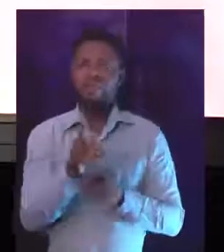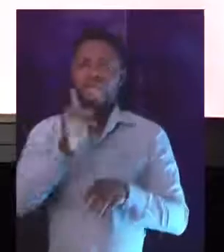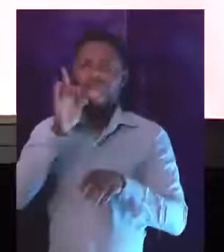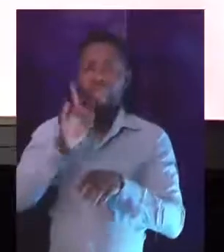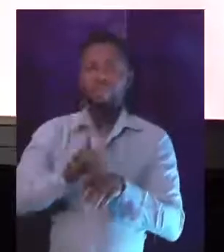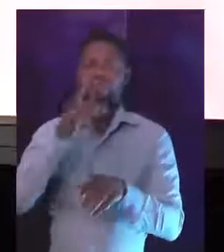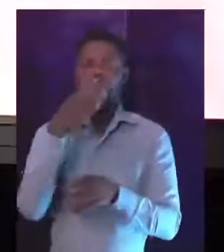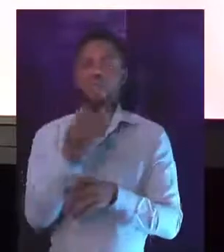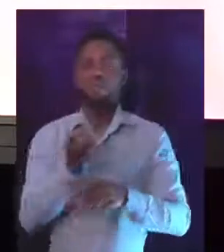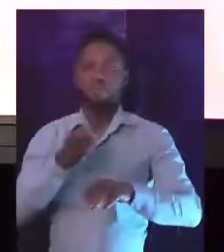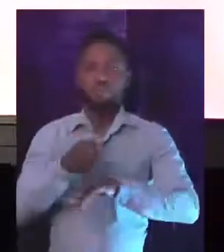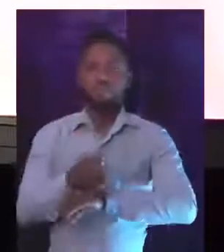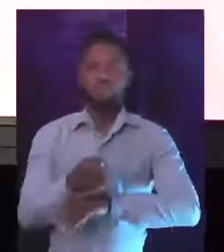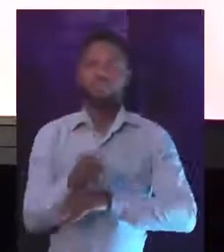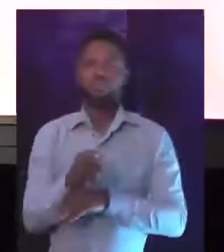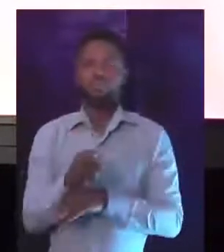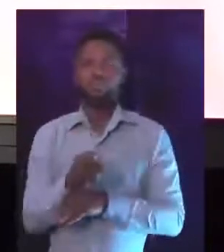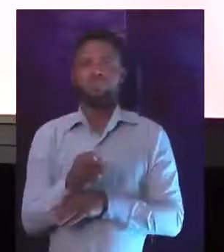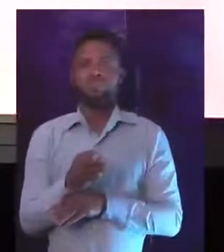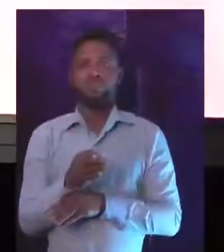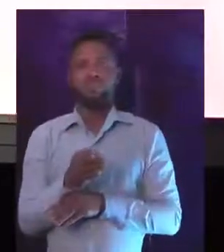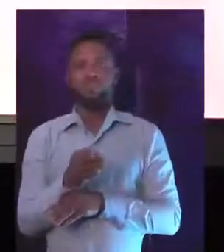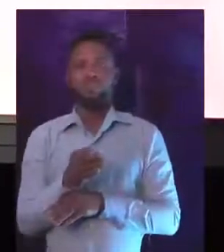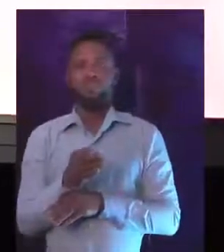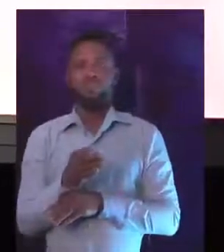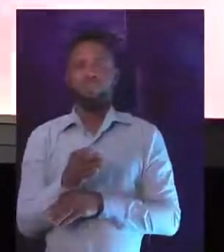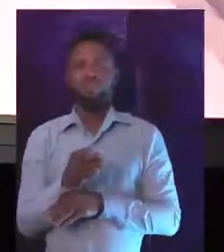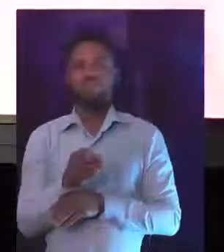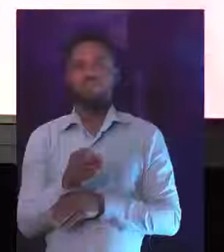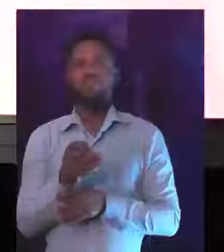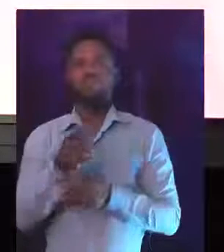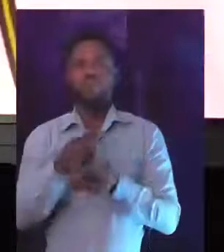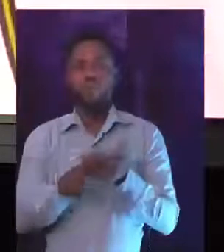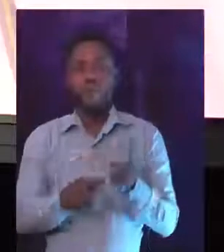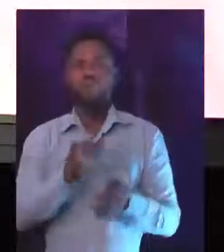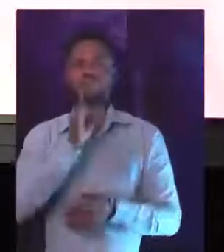to describe the effects of force.